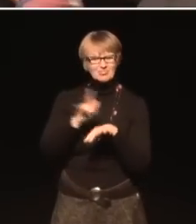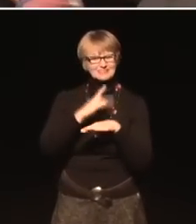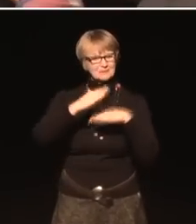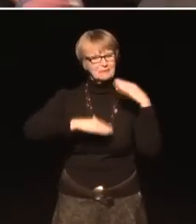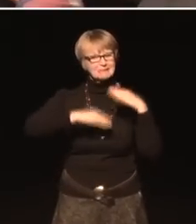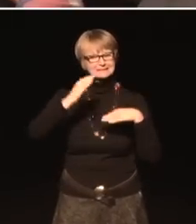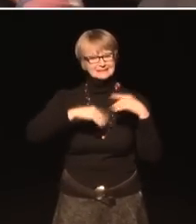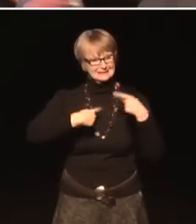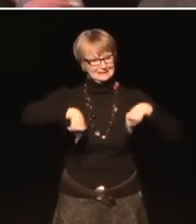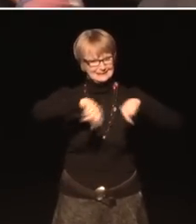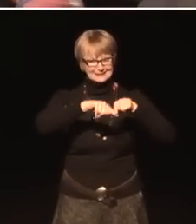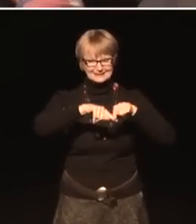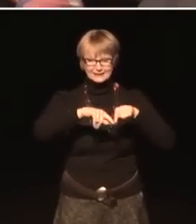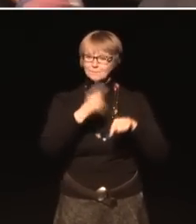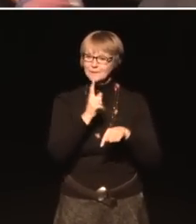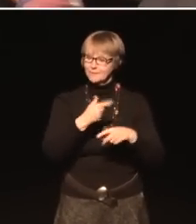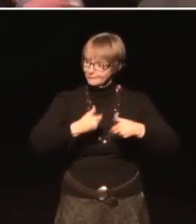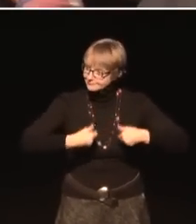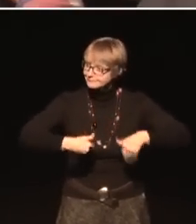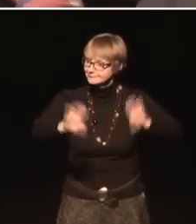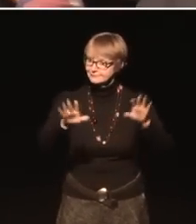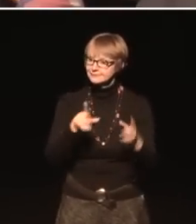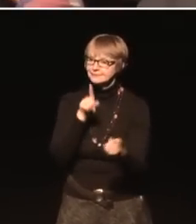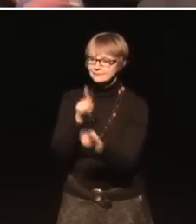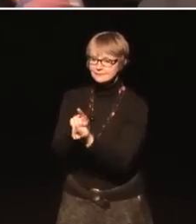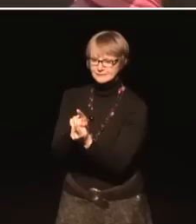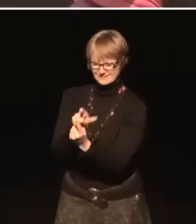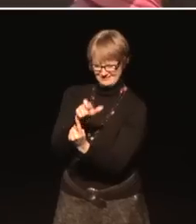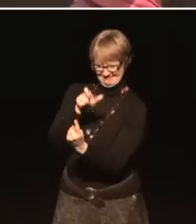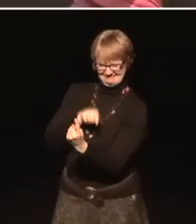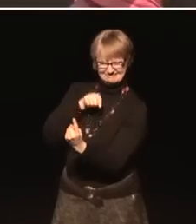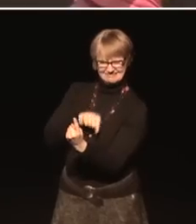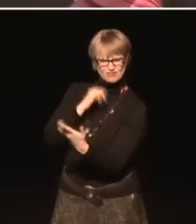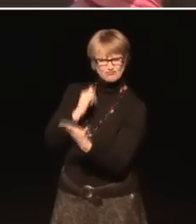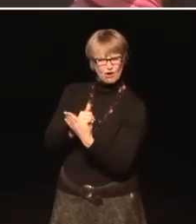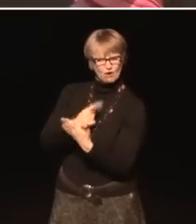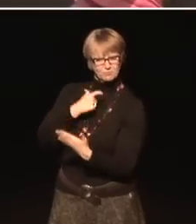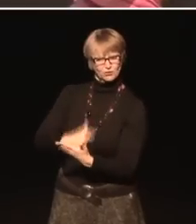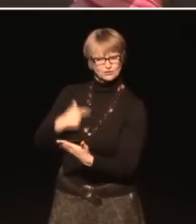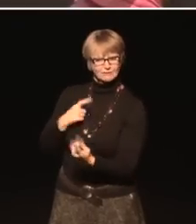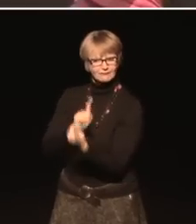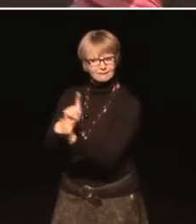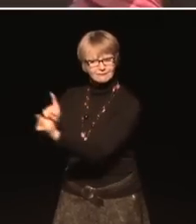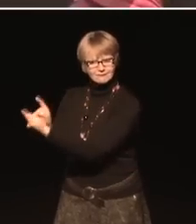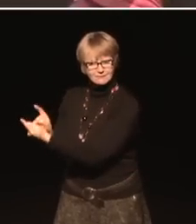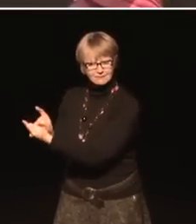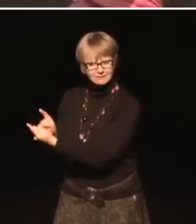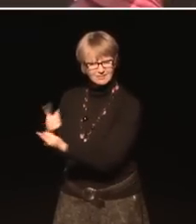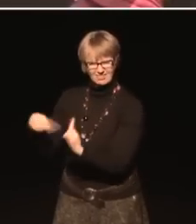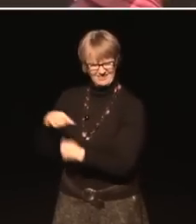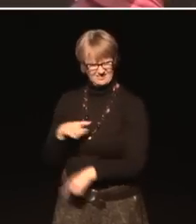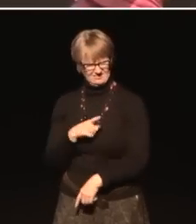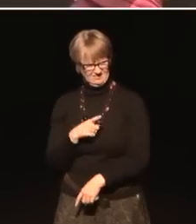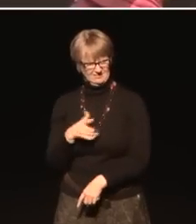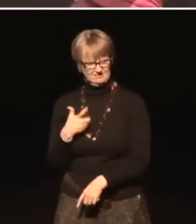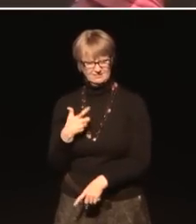just kind of annoy people when they go out and meet them, is the truth. The wrong people are going and talking to the potential